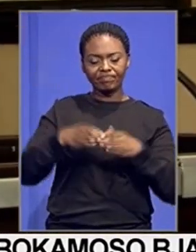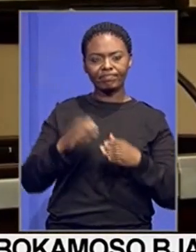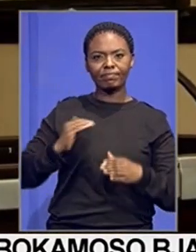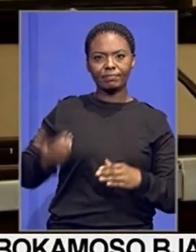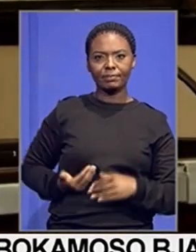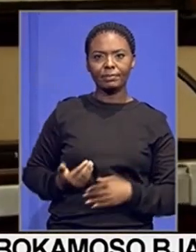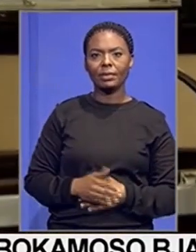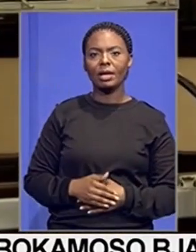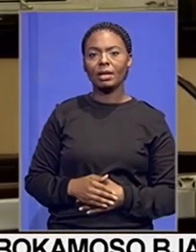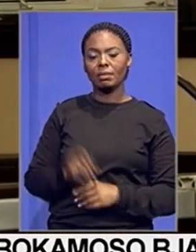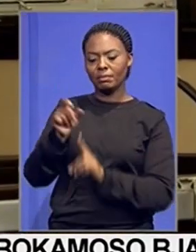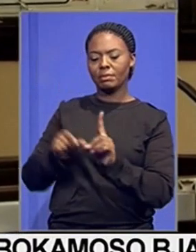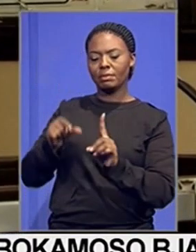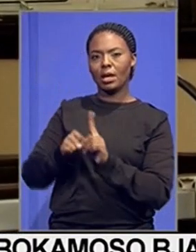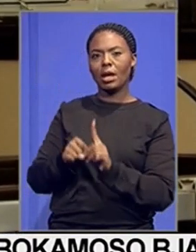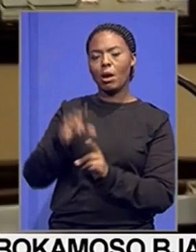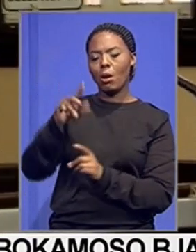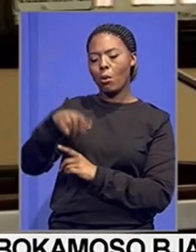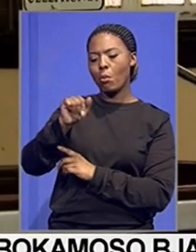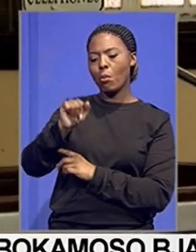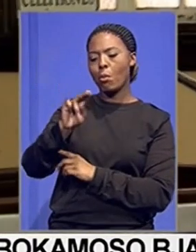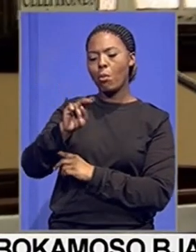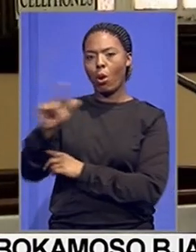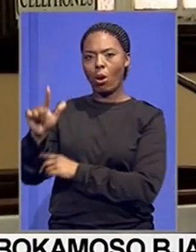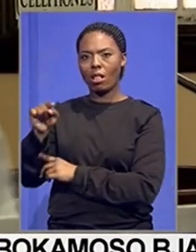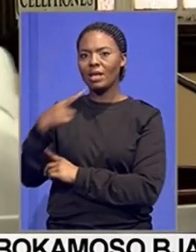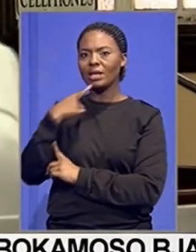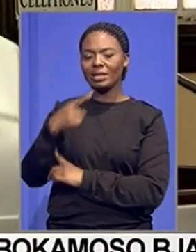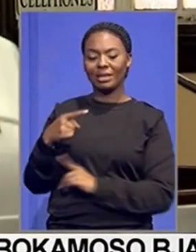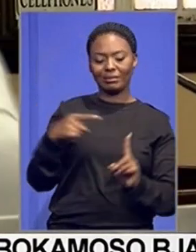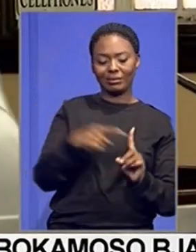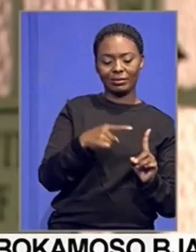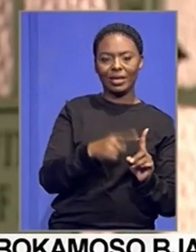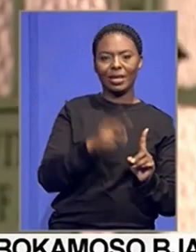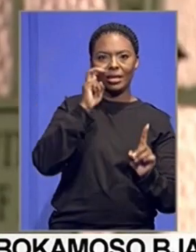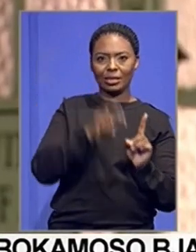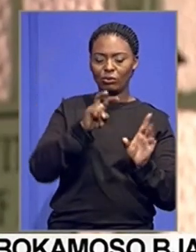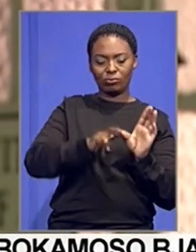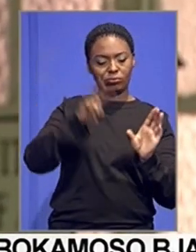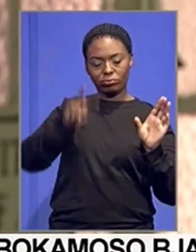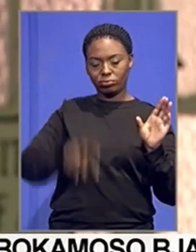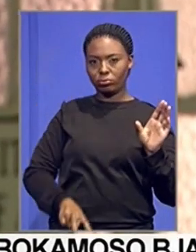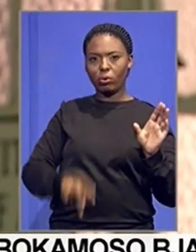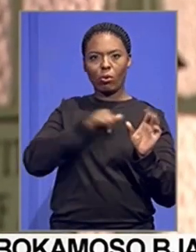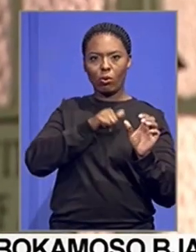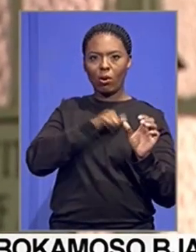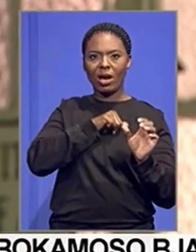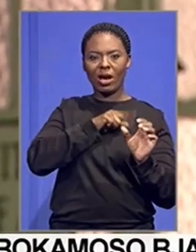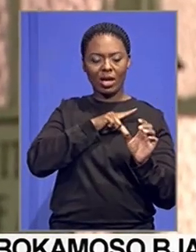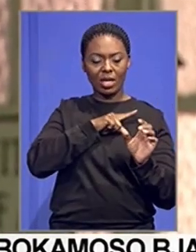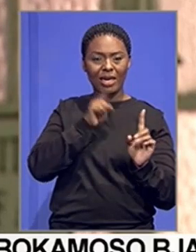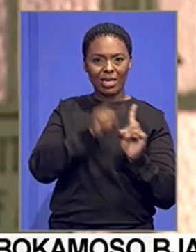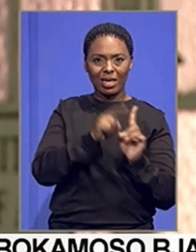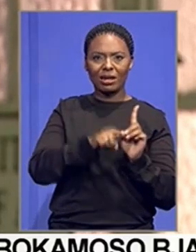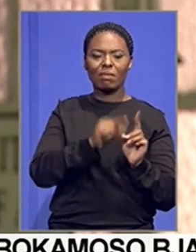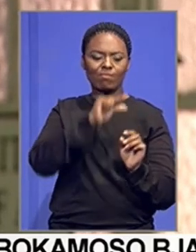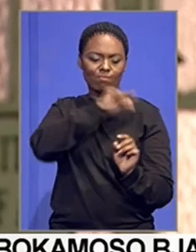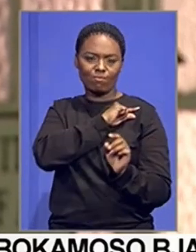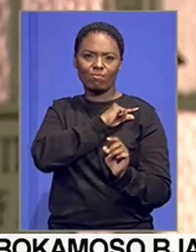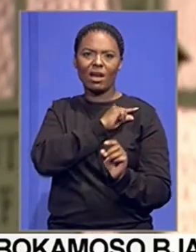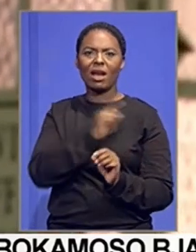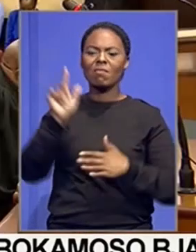kakaretso wa ANC Paul Mashatile o boletse gore Dlamini o swanela ke go etokolola go latela go pharwa ka melato ya go bolela maaka ka tlase